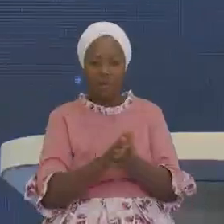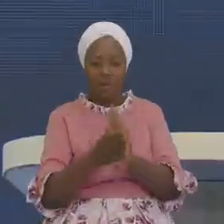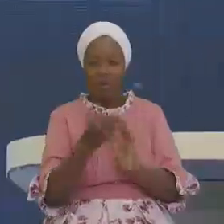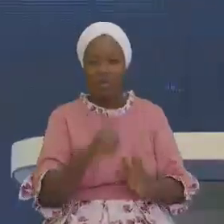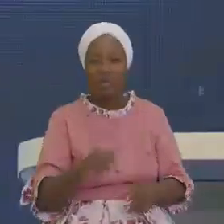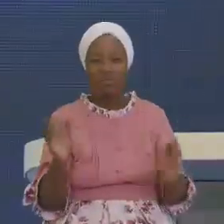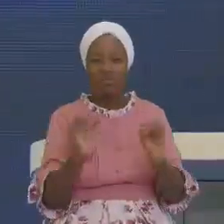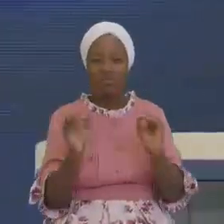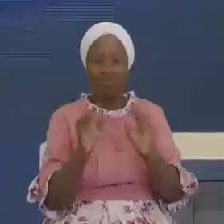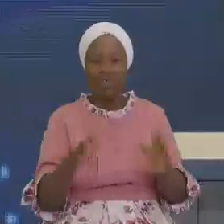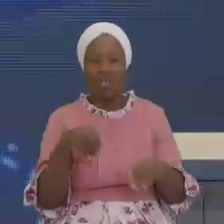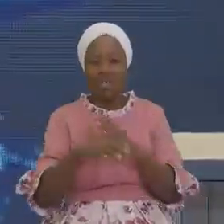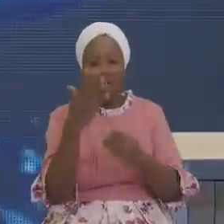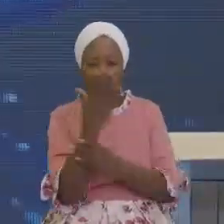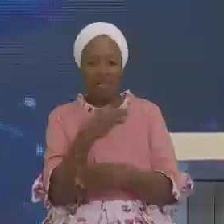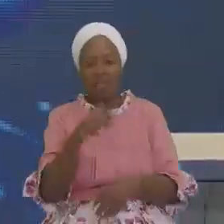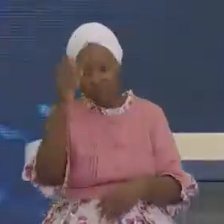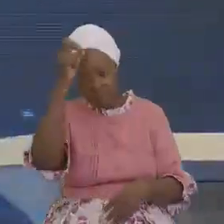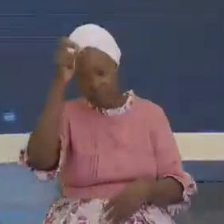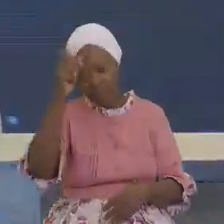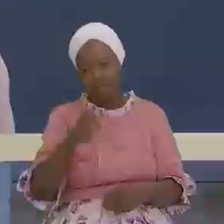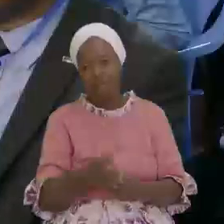the hands of Satan.